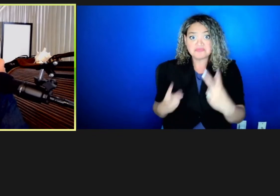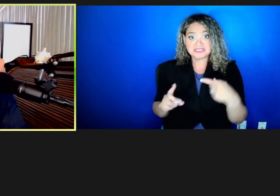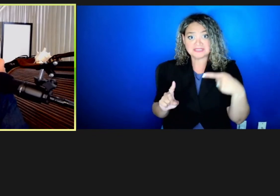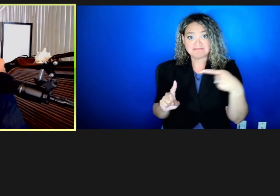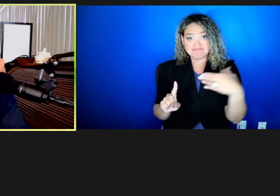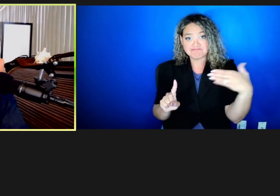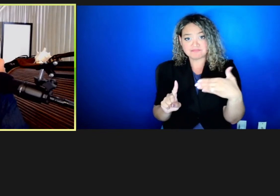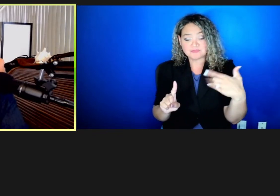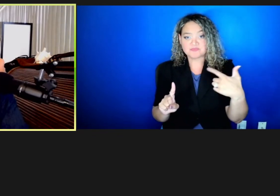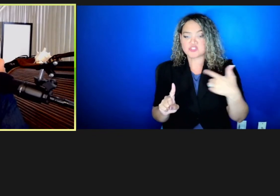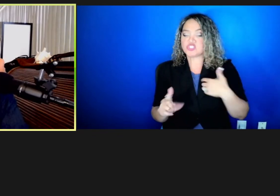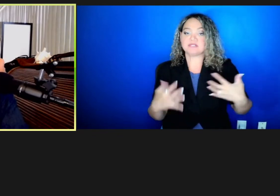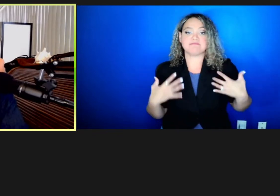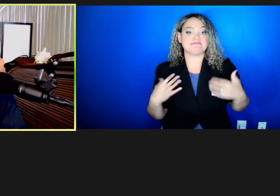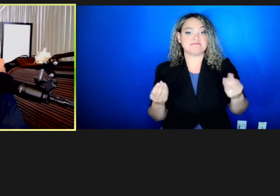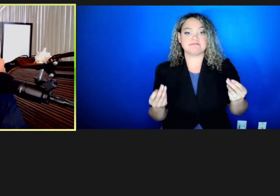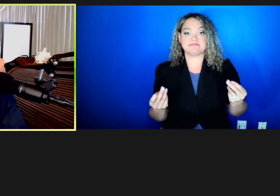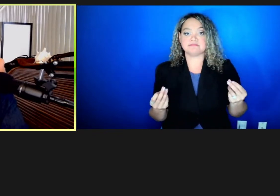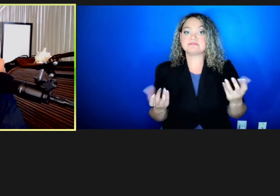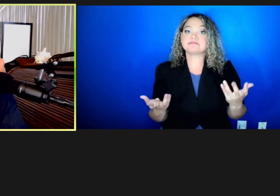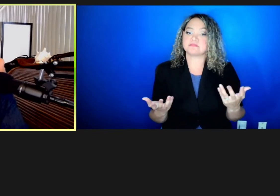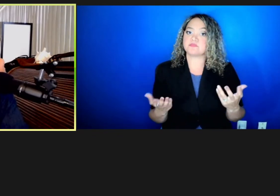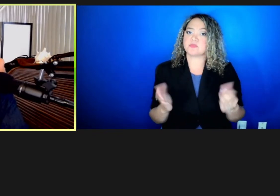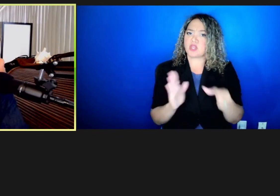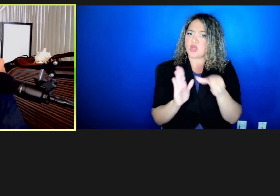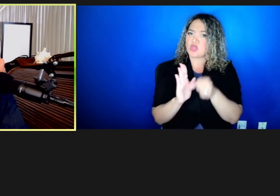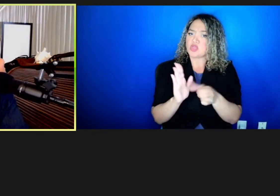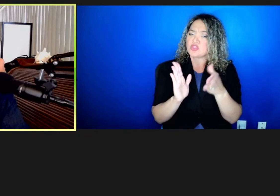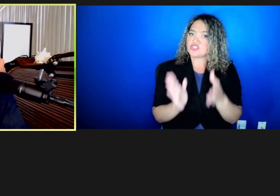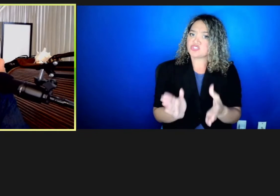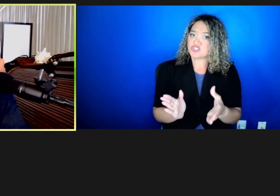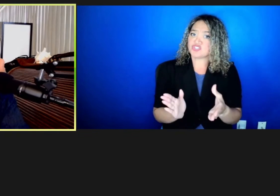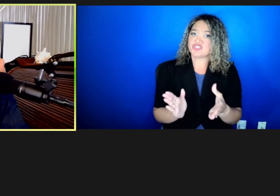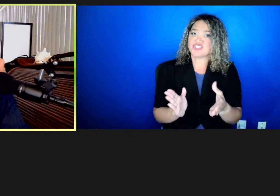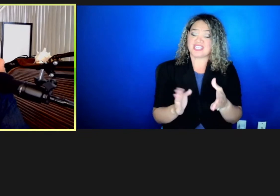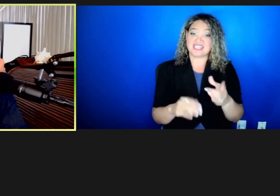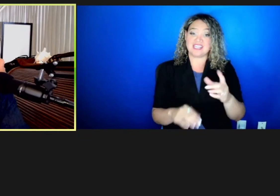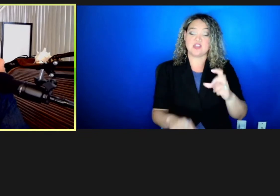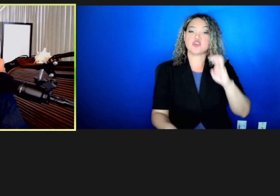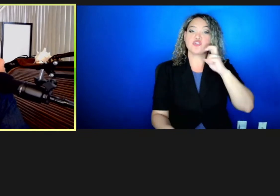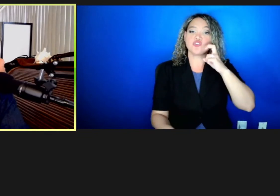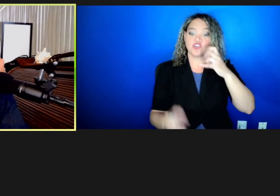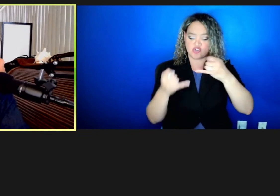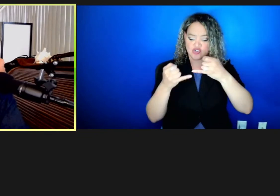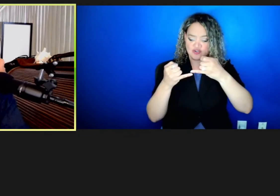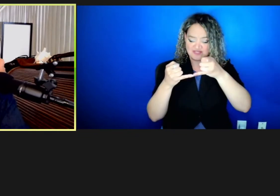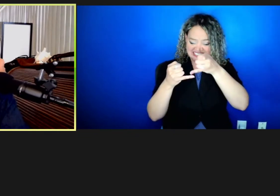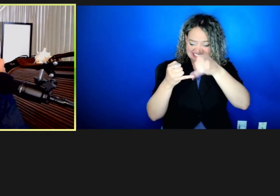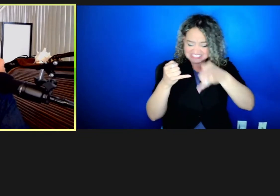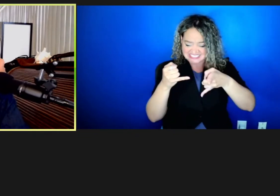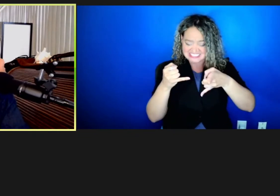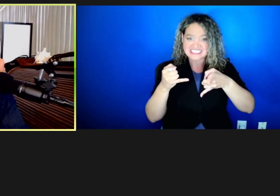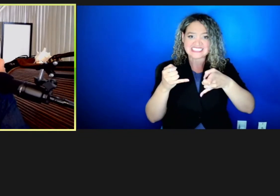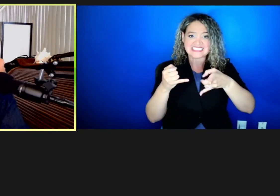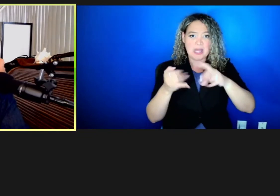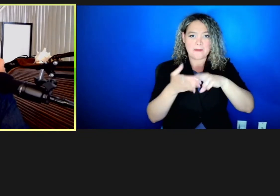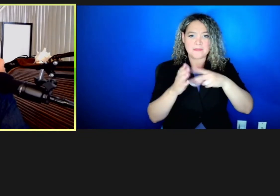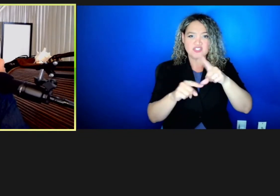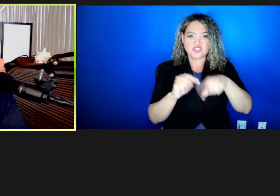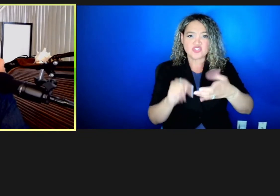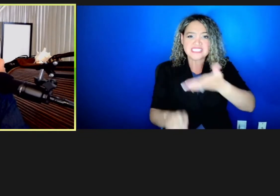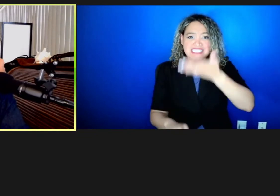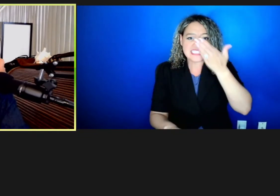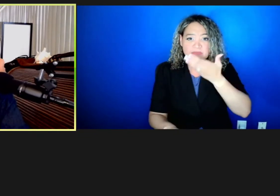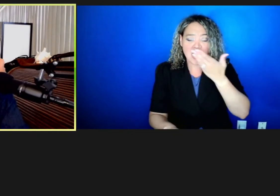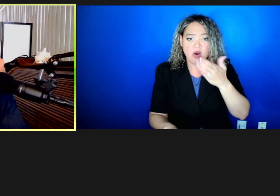She rebounded, although the surgeon had severed the nerve bundle that carried her sense of smell. A serious